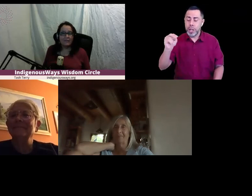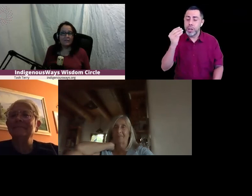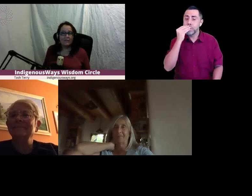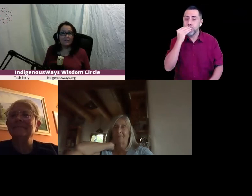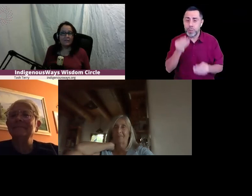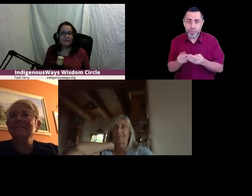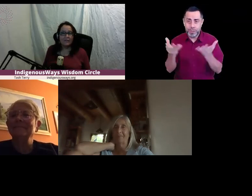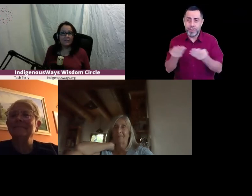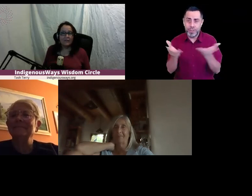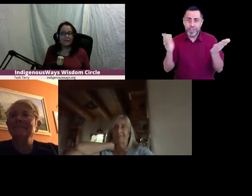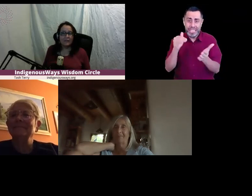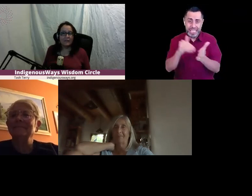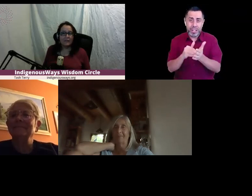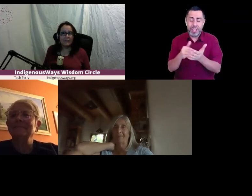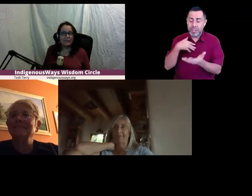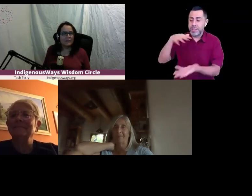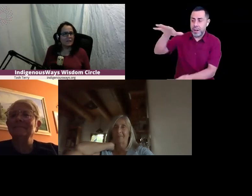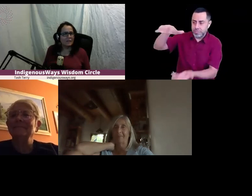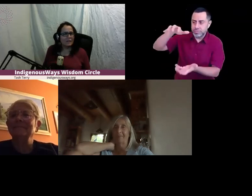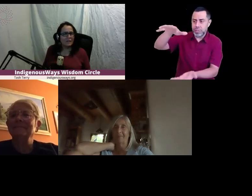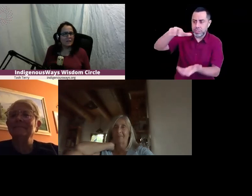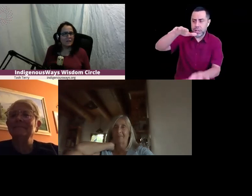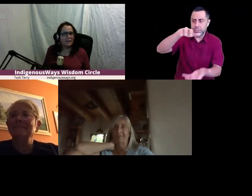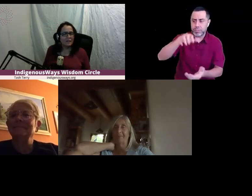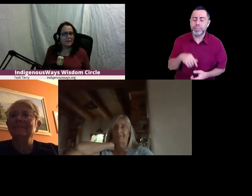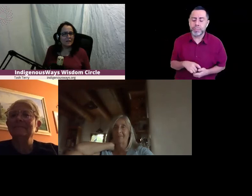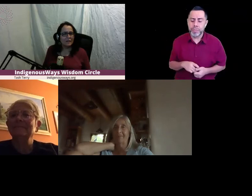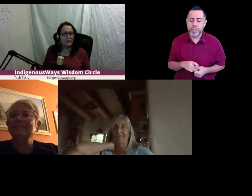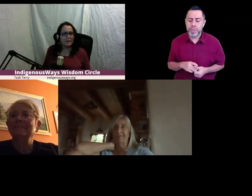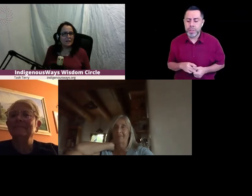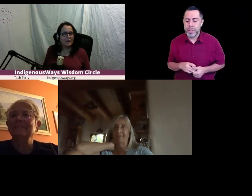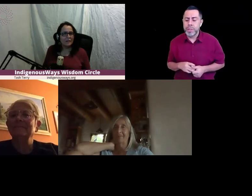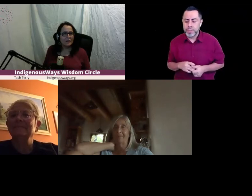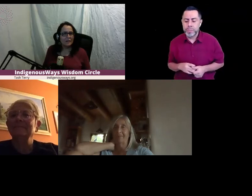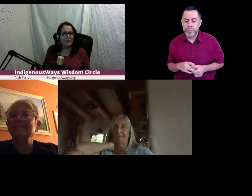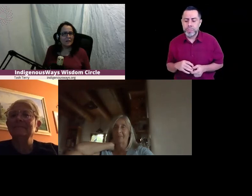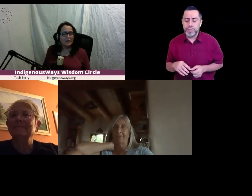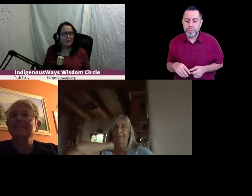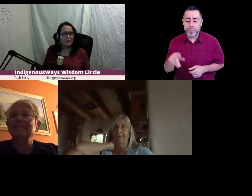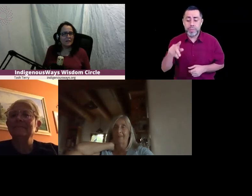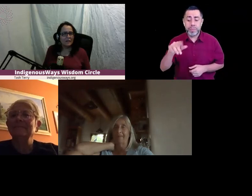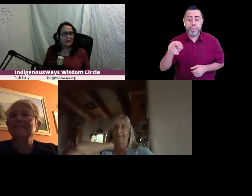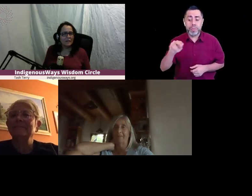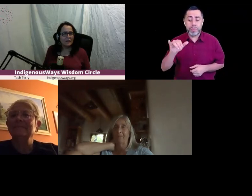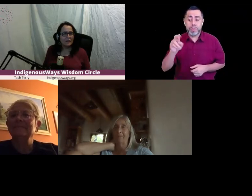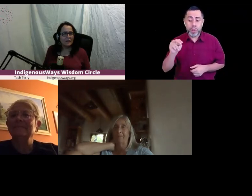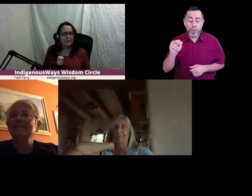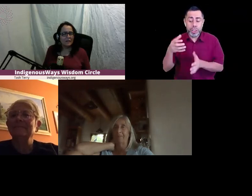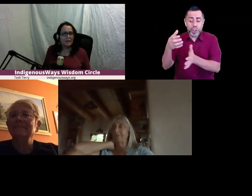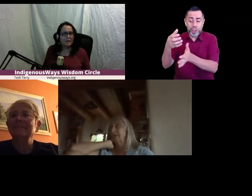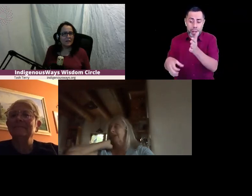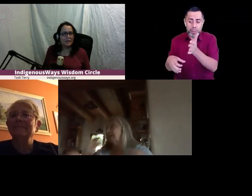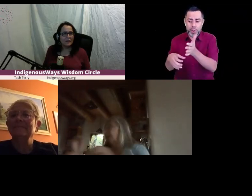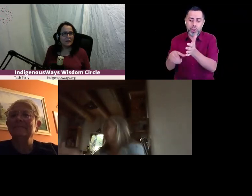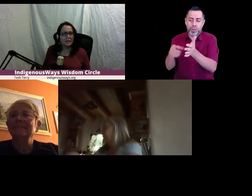And the chapter manager at Pinyon Chapter has done this big